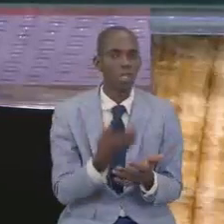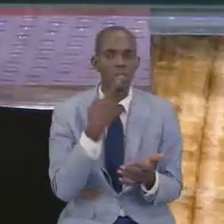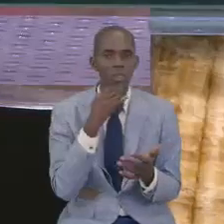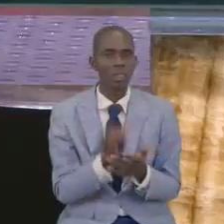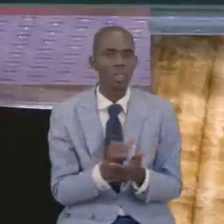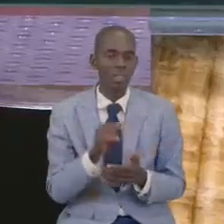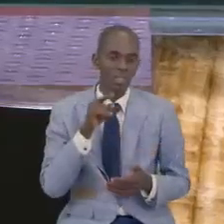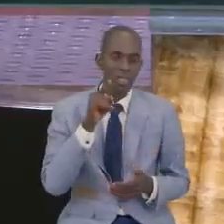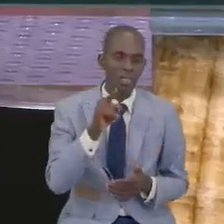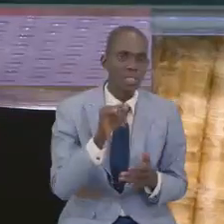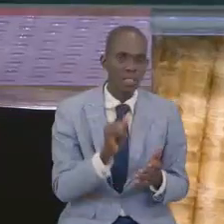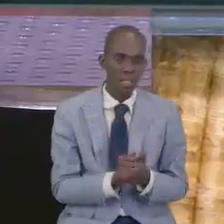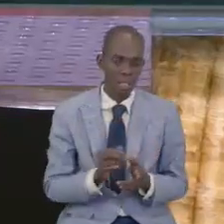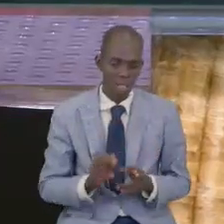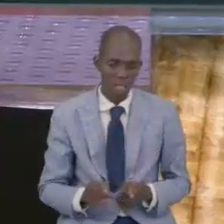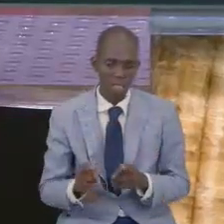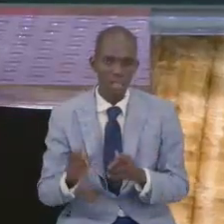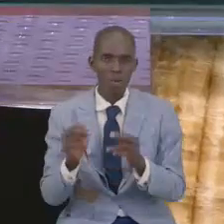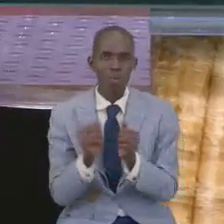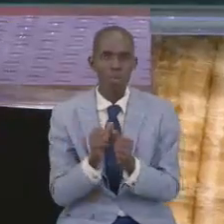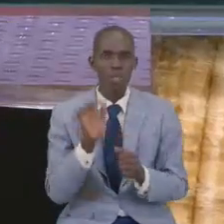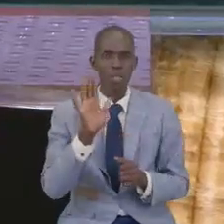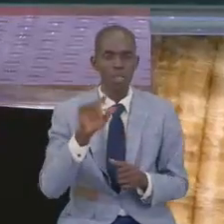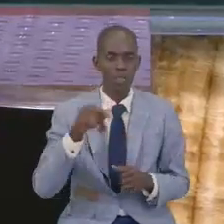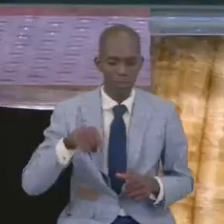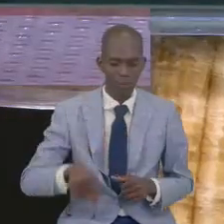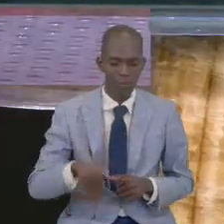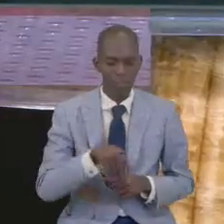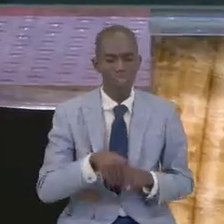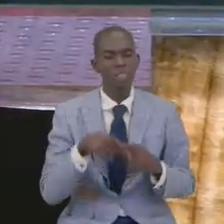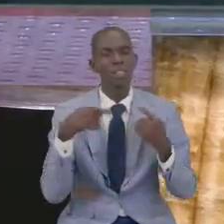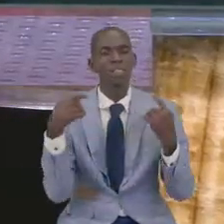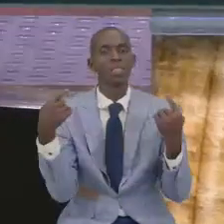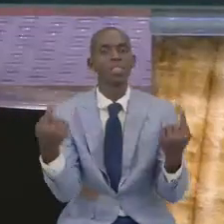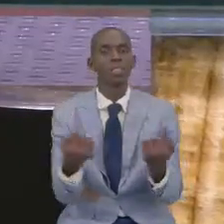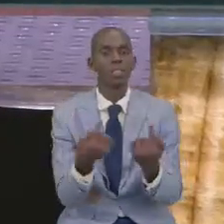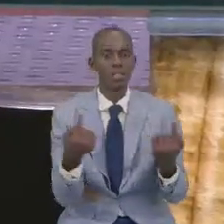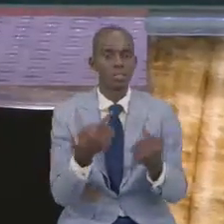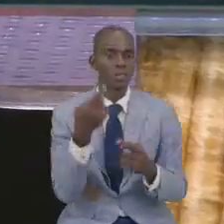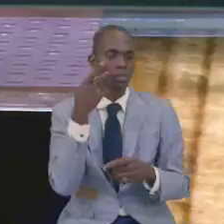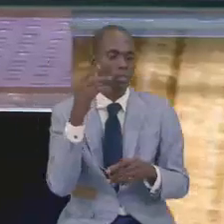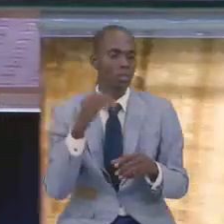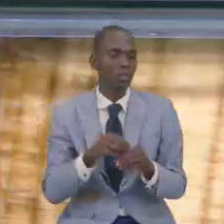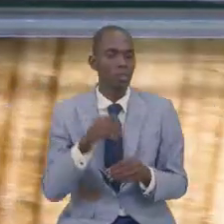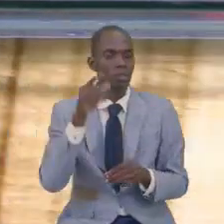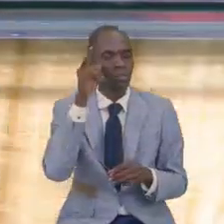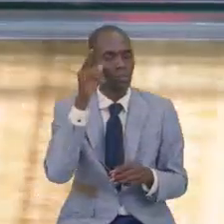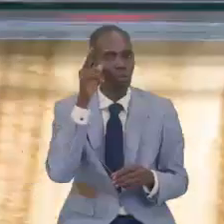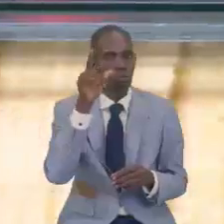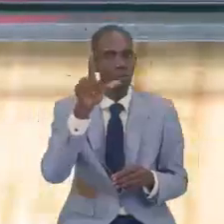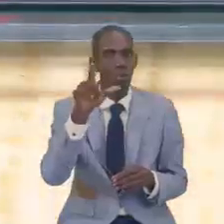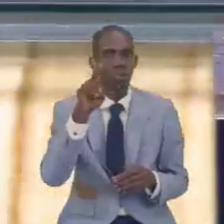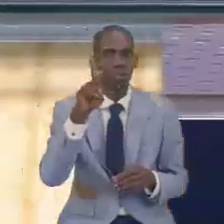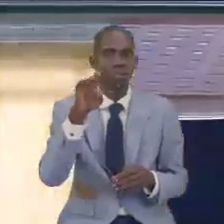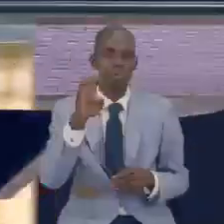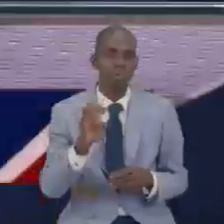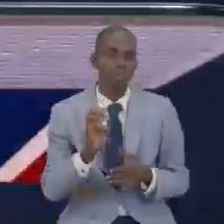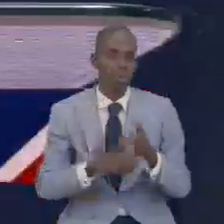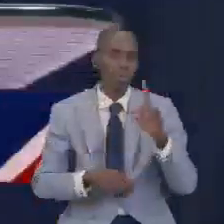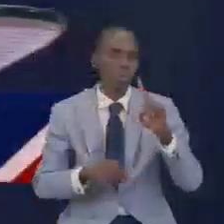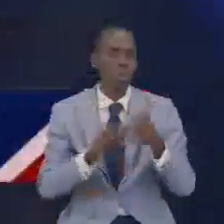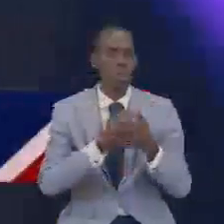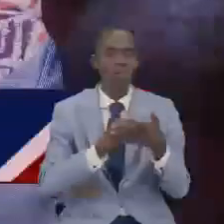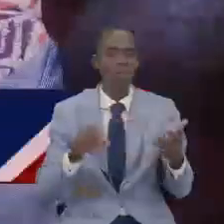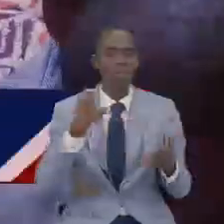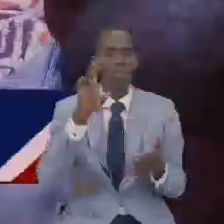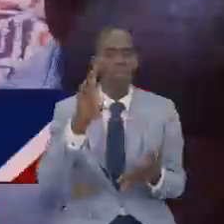that hasteth with his feet sinneth. We're looking at Luke chapter 1, reading from verse 77.